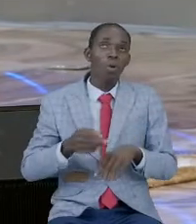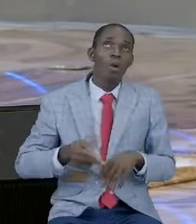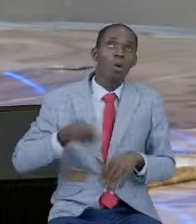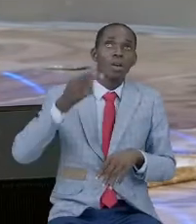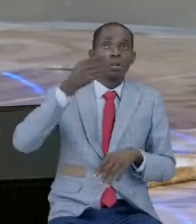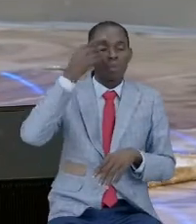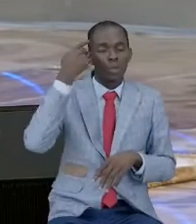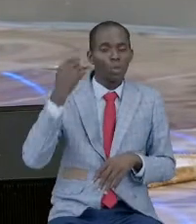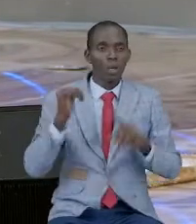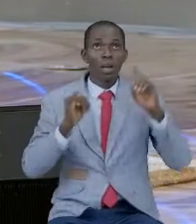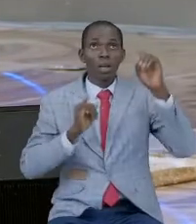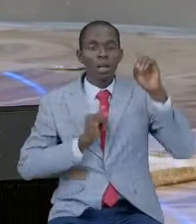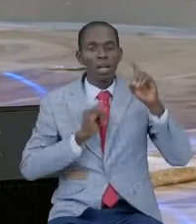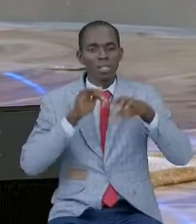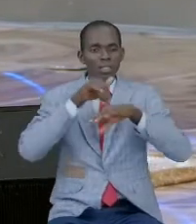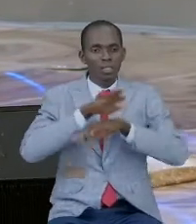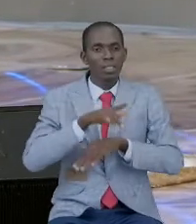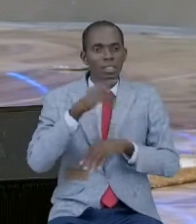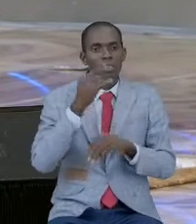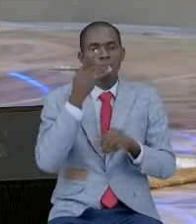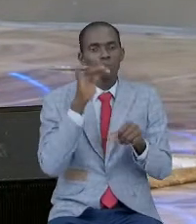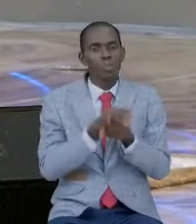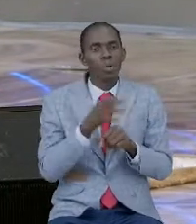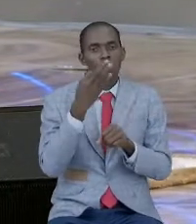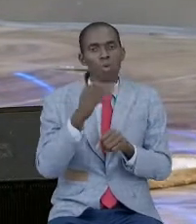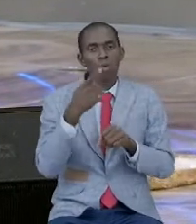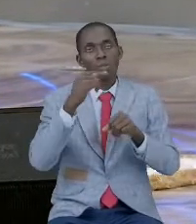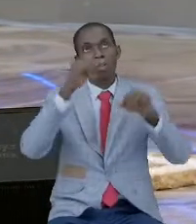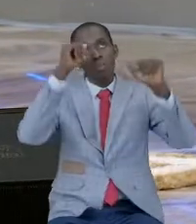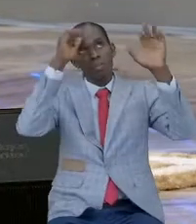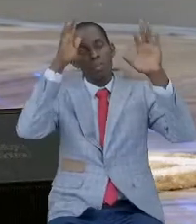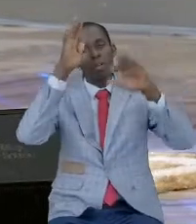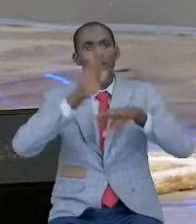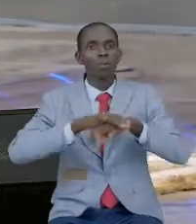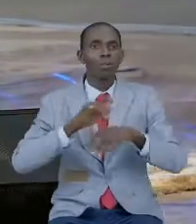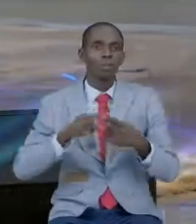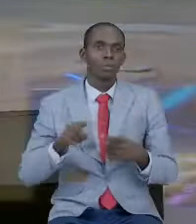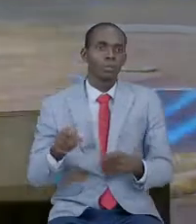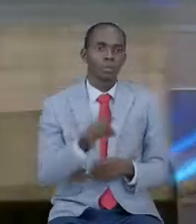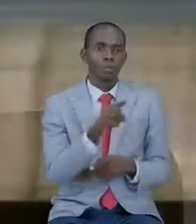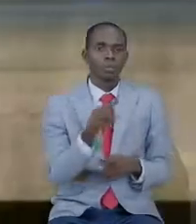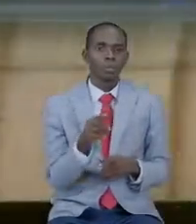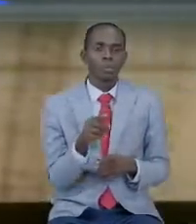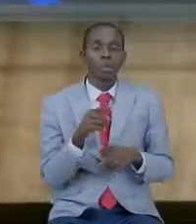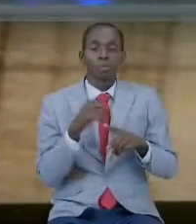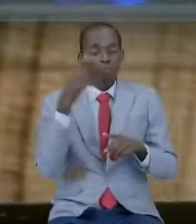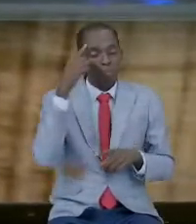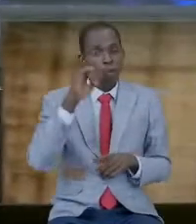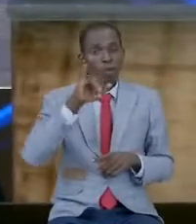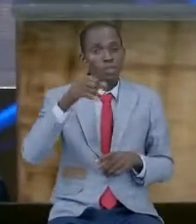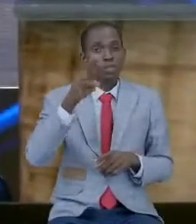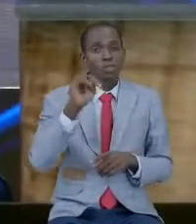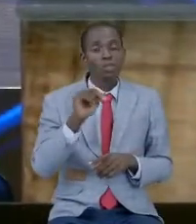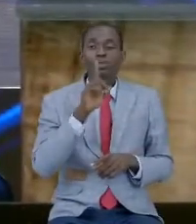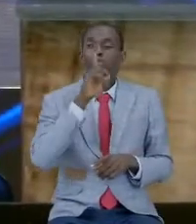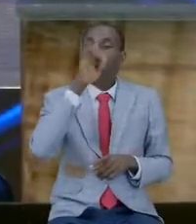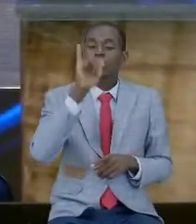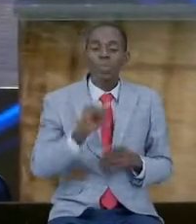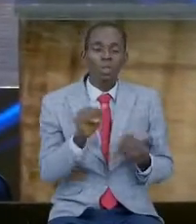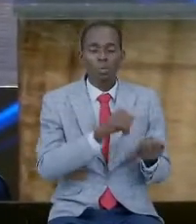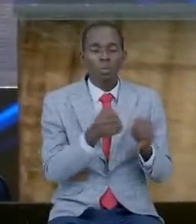the promise of the Father unto you. For John truly baptized with water